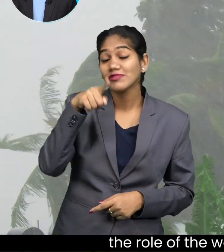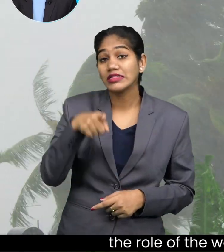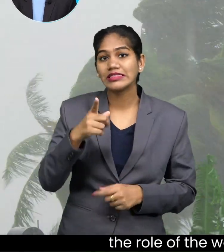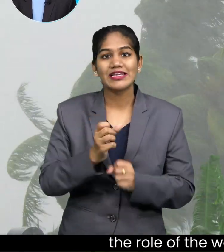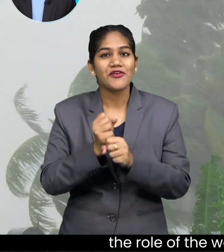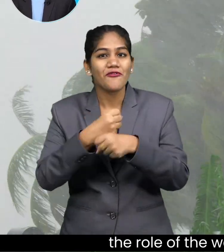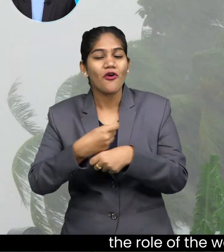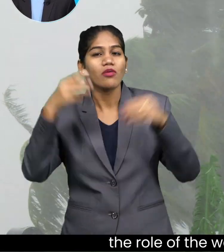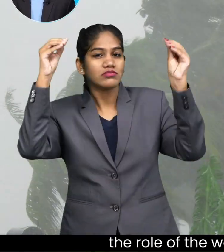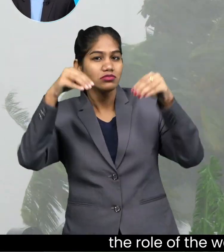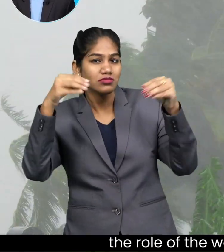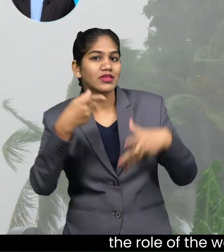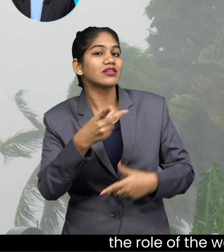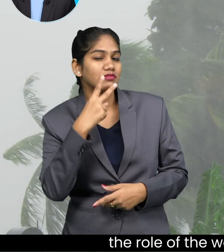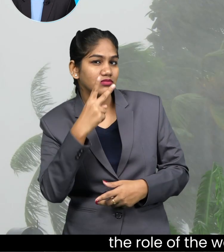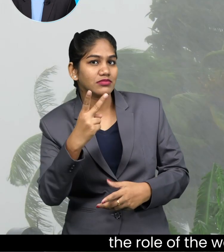rains.